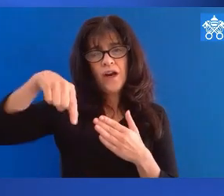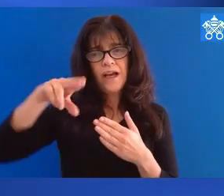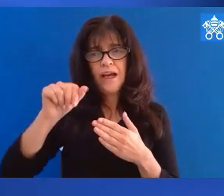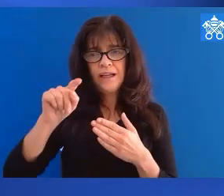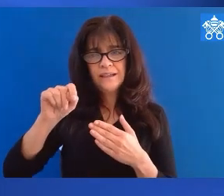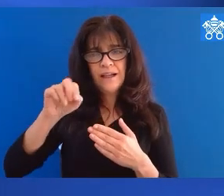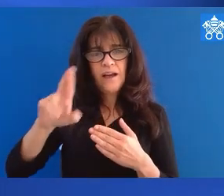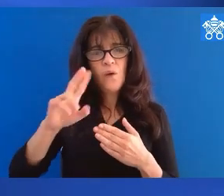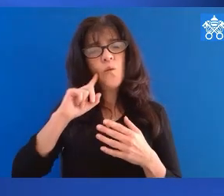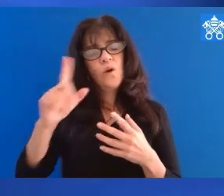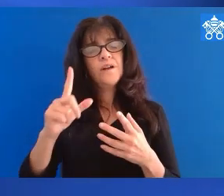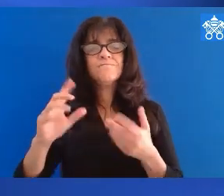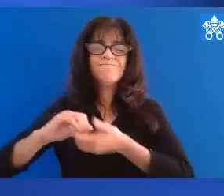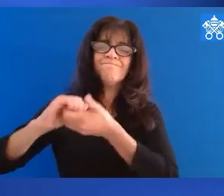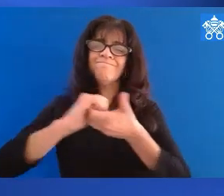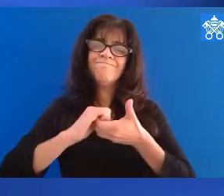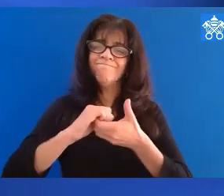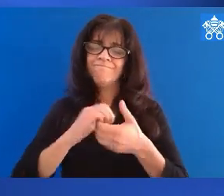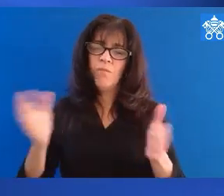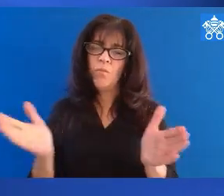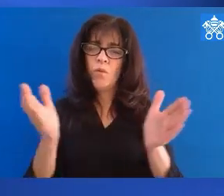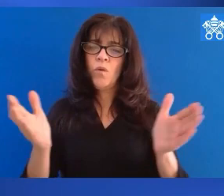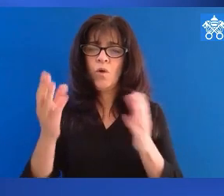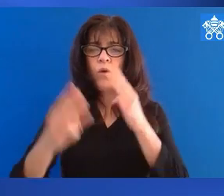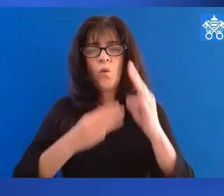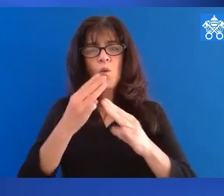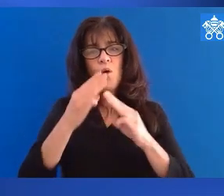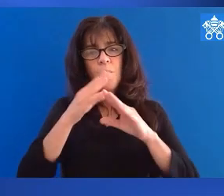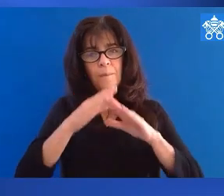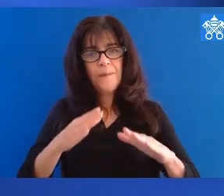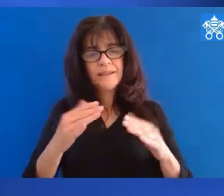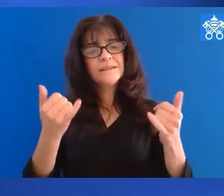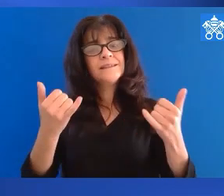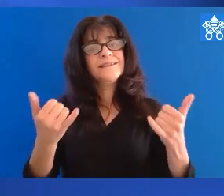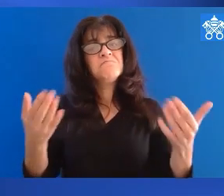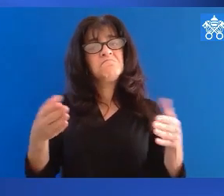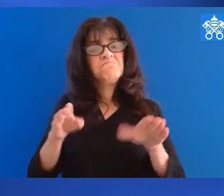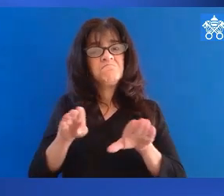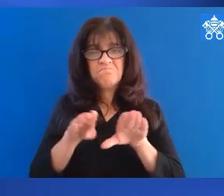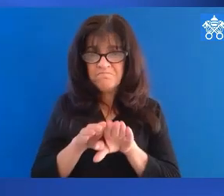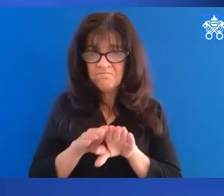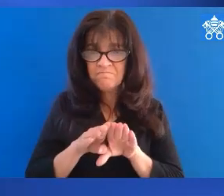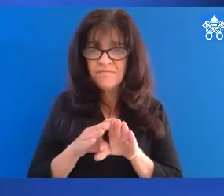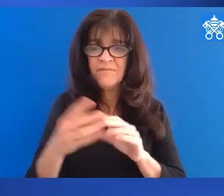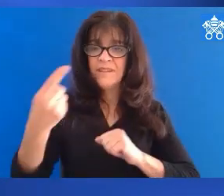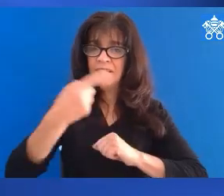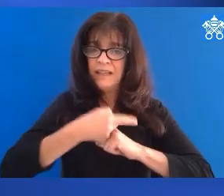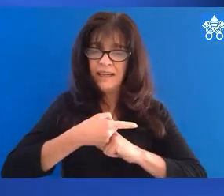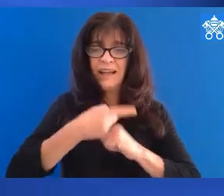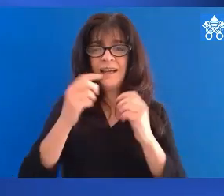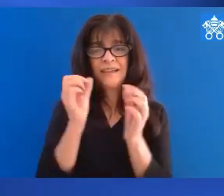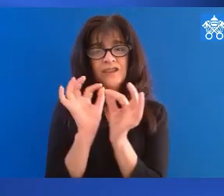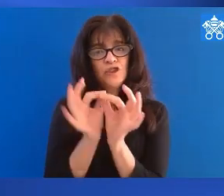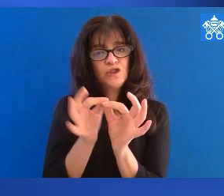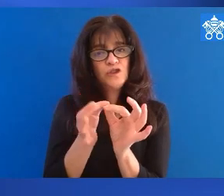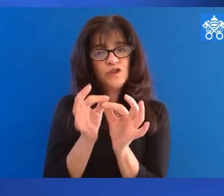place in Qatar will be a catalyst for world peace. With that papal blessing, we have now come to the end of today's live broadcast